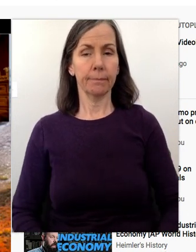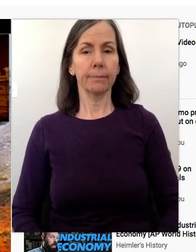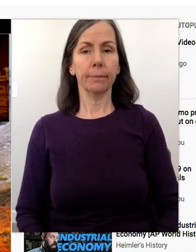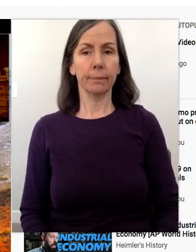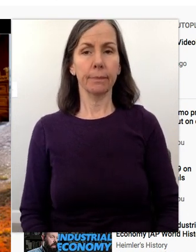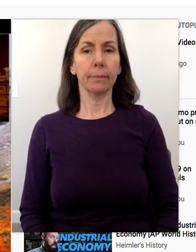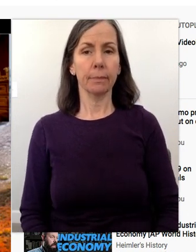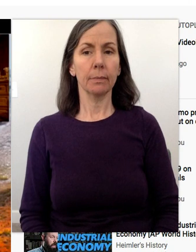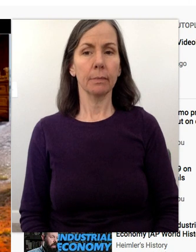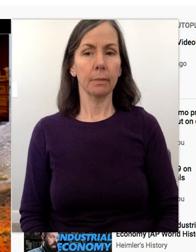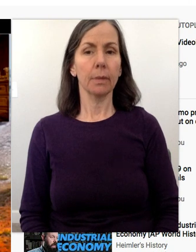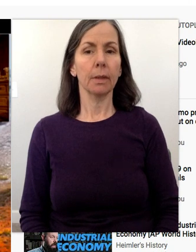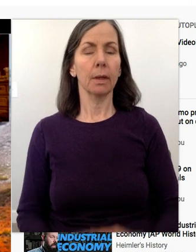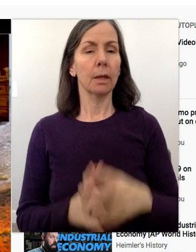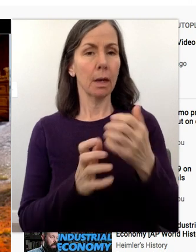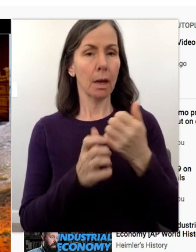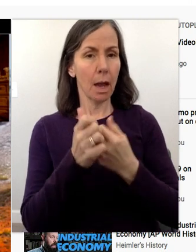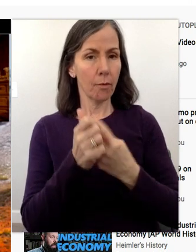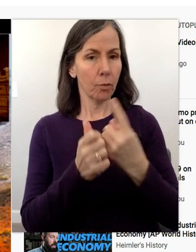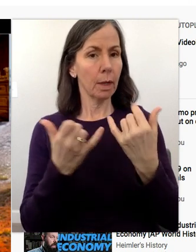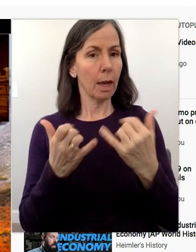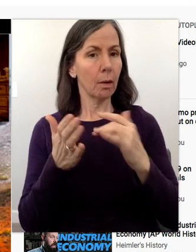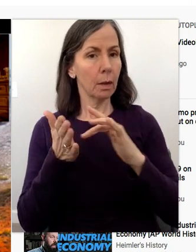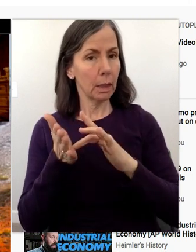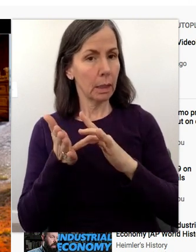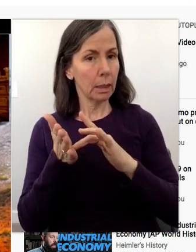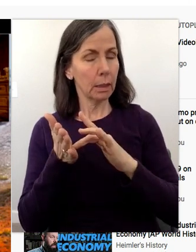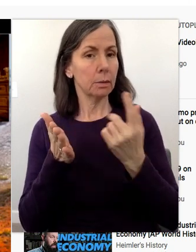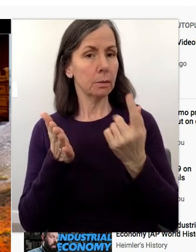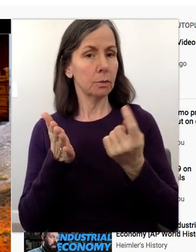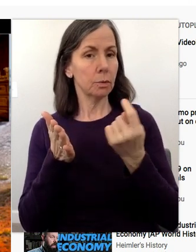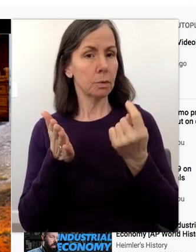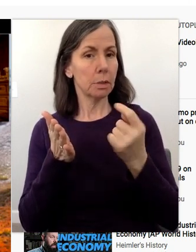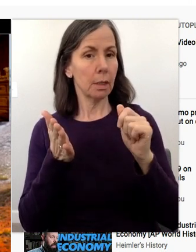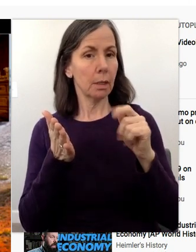So we should all be in the Tuesday, April 14th folder.